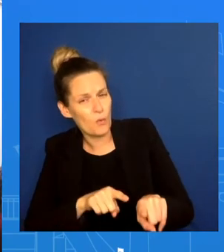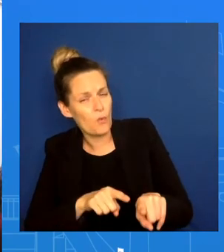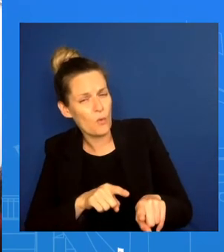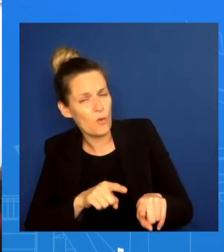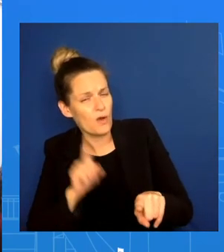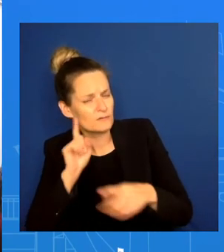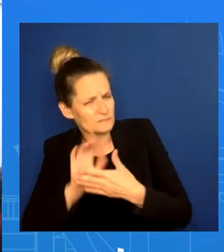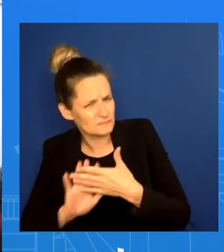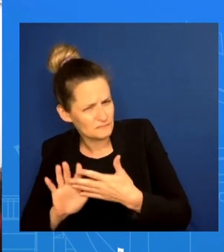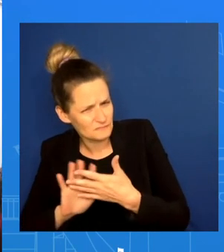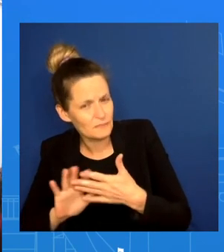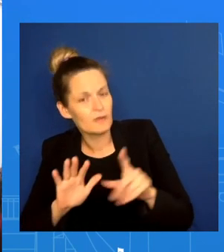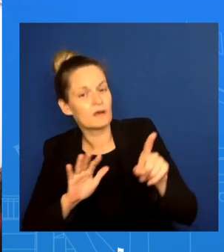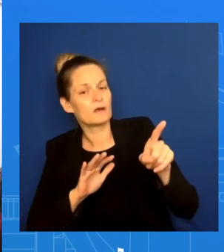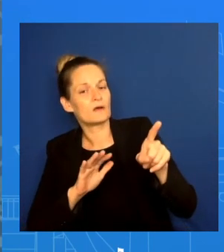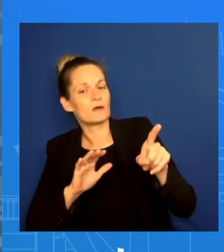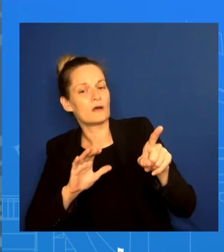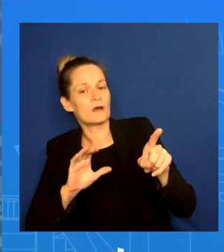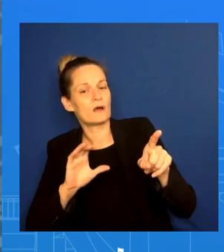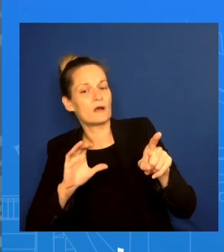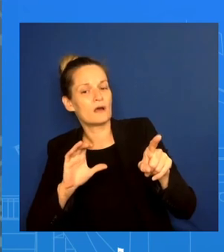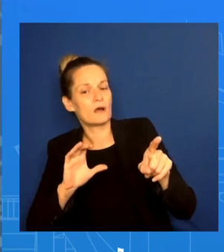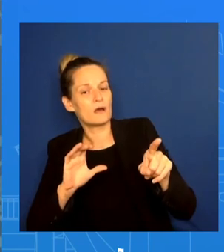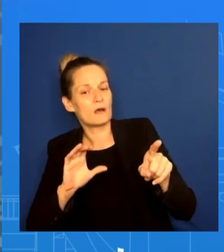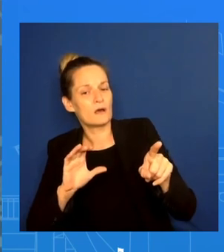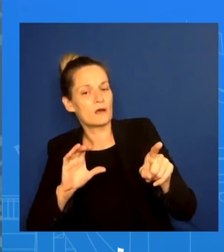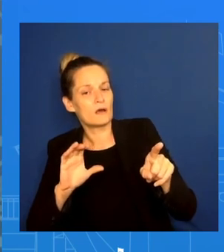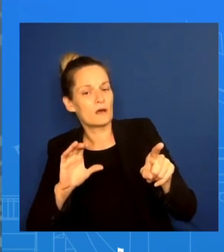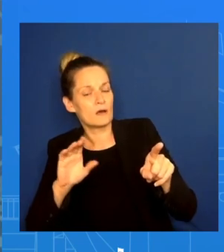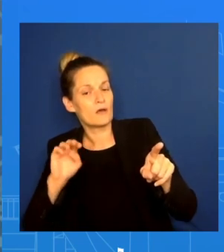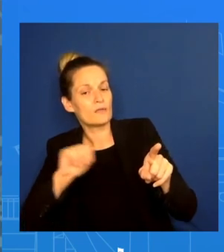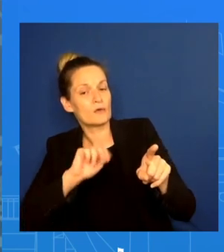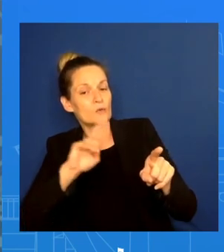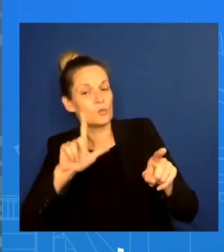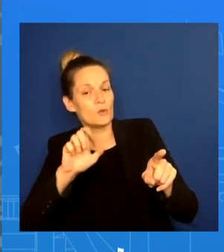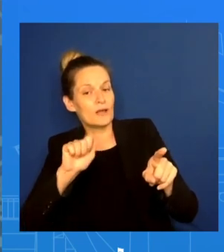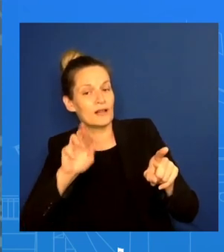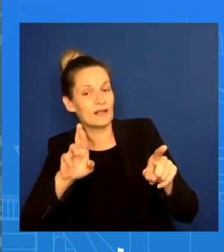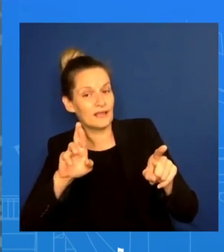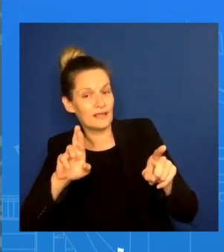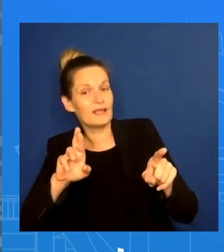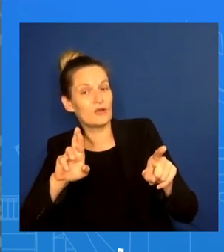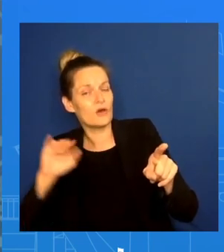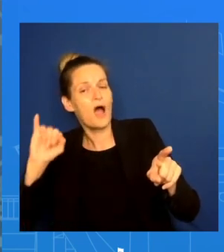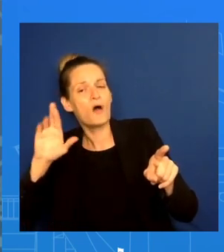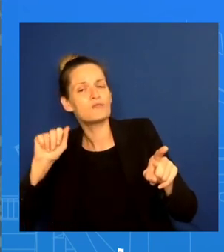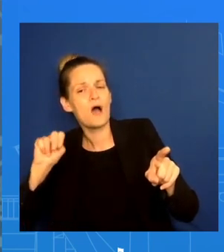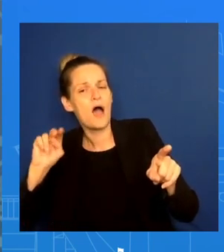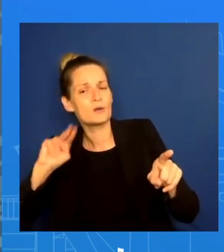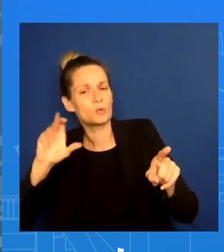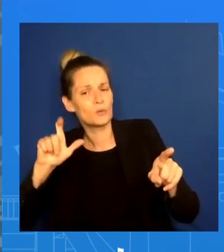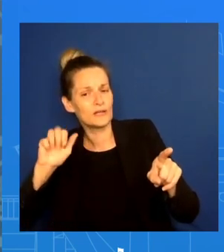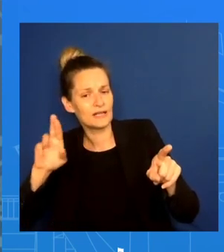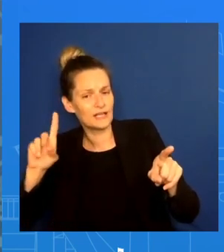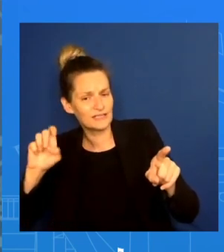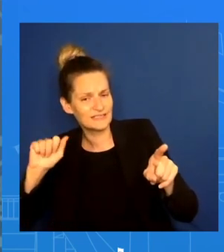revived. Is that an accurate statement? I don't think I'm going to comment on what was billed as a private phone call